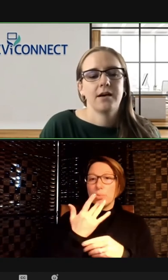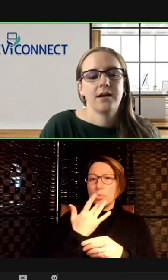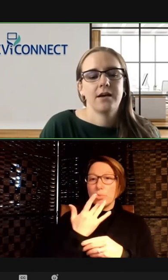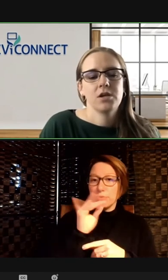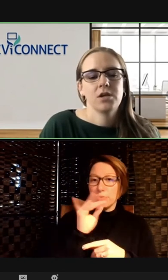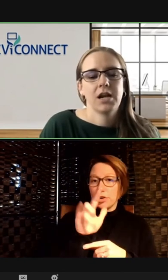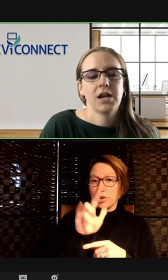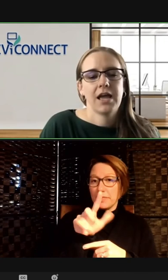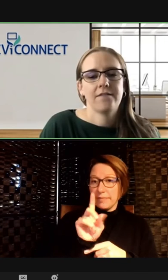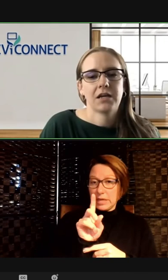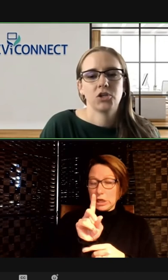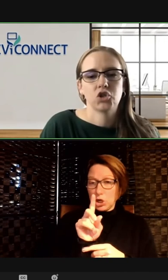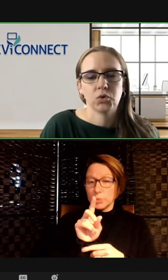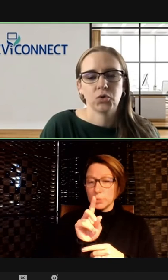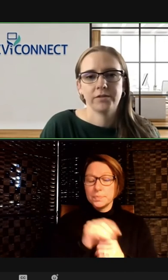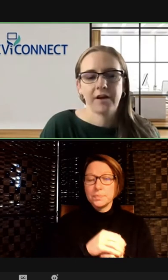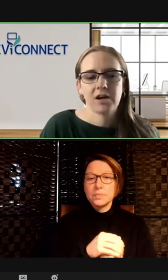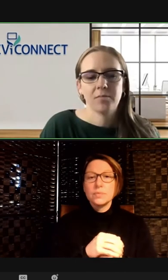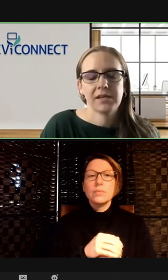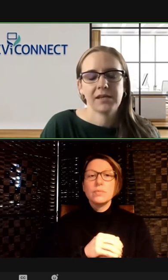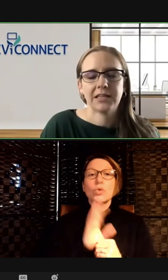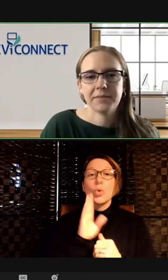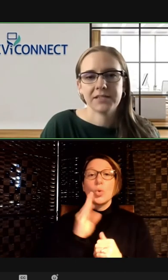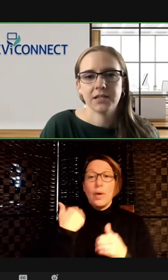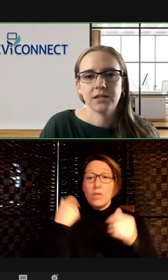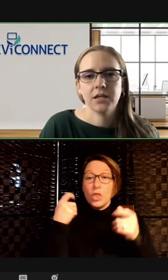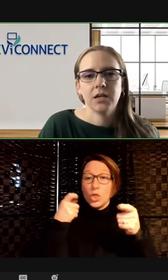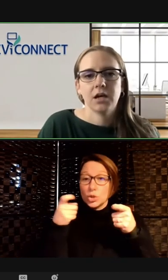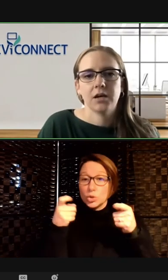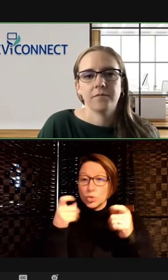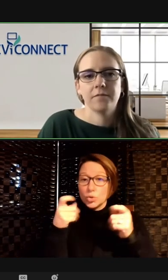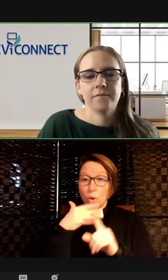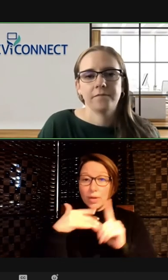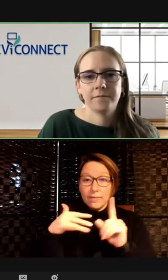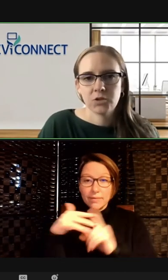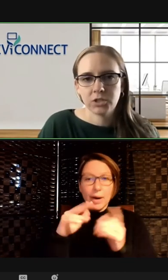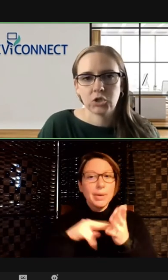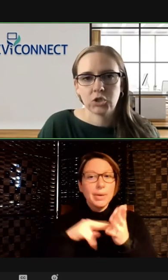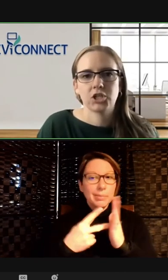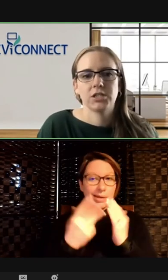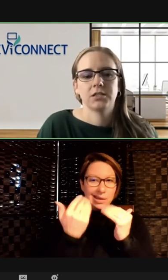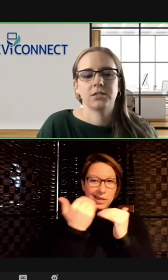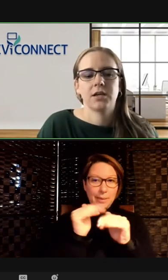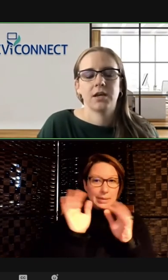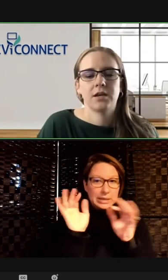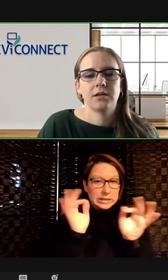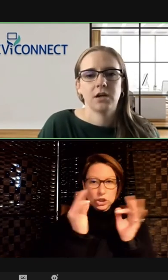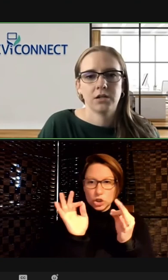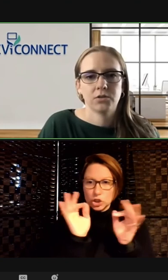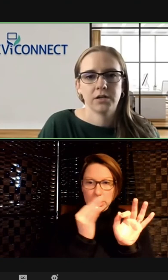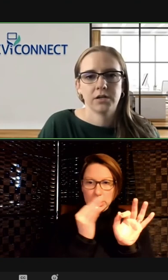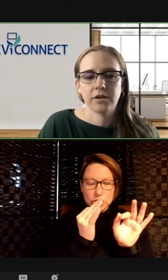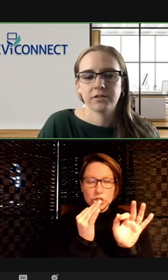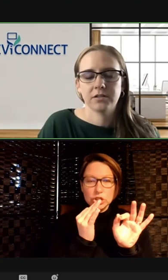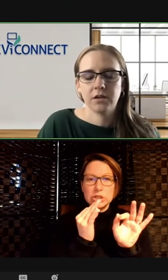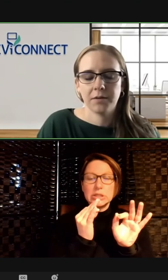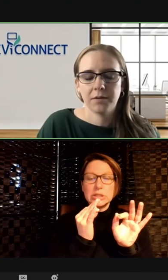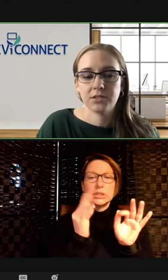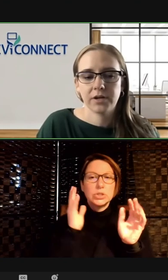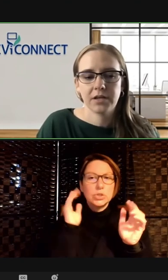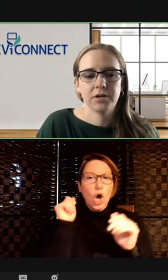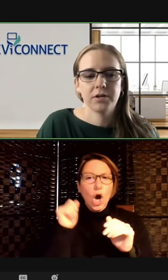is. You're going to have that controlled environment, meaning limited visual distractions and auditory or